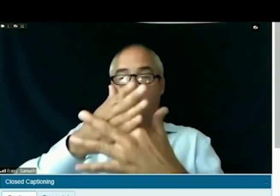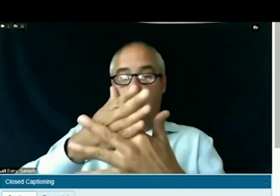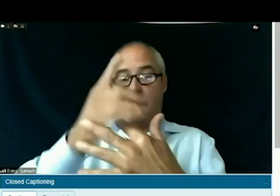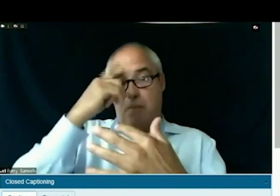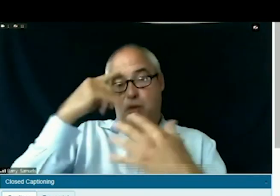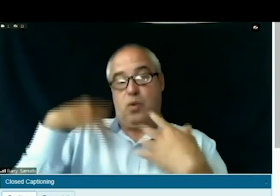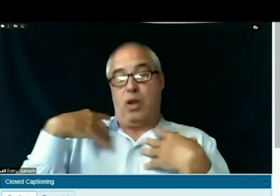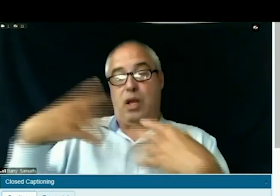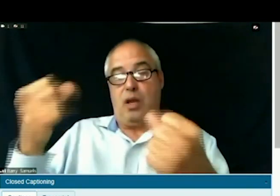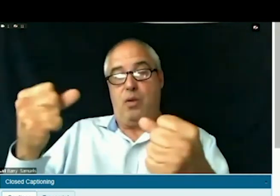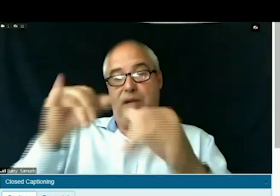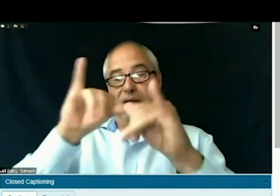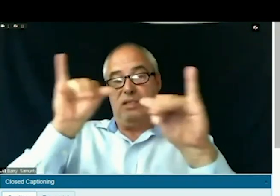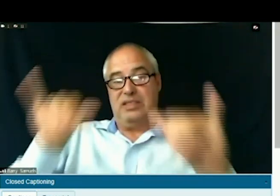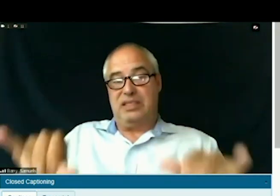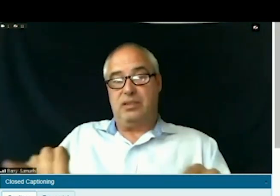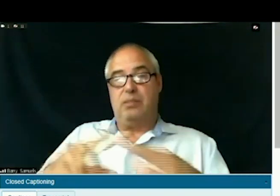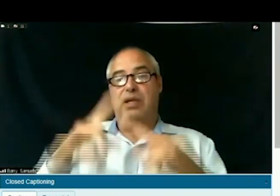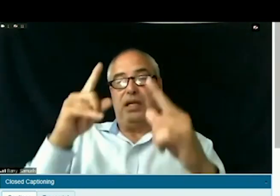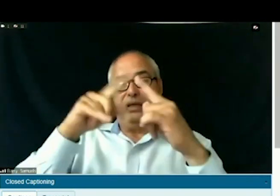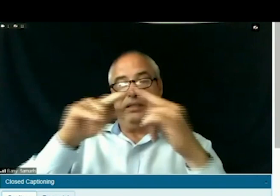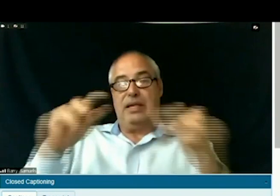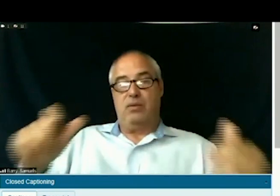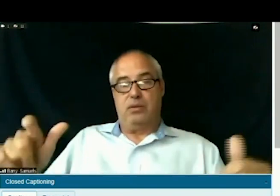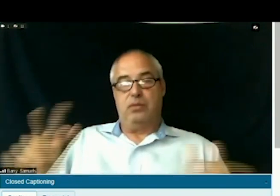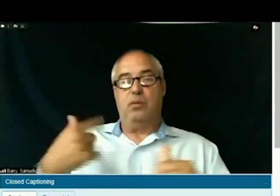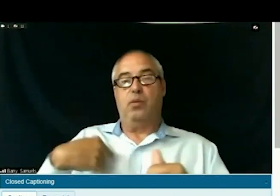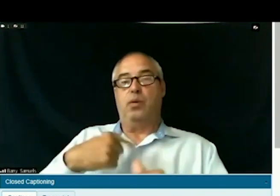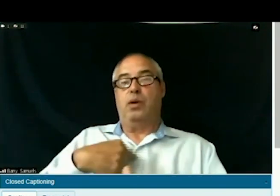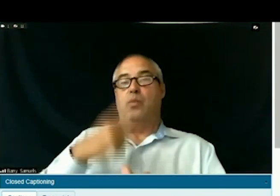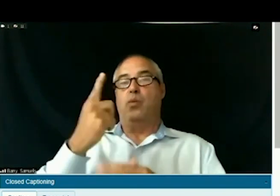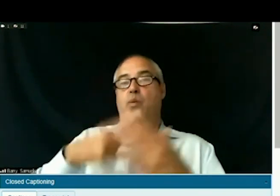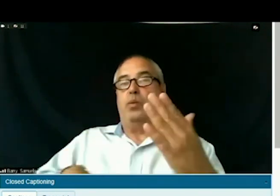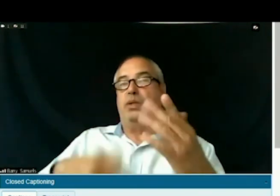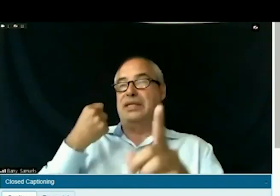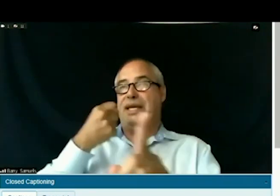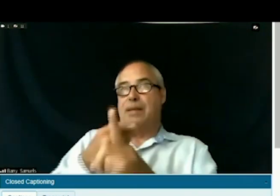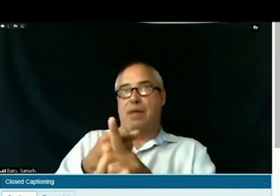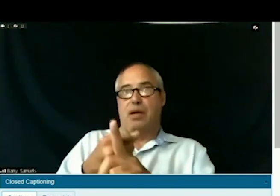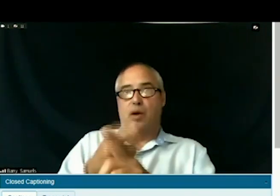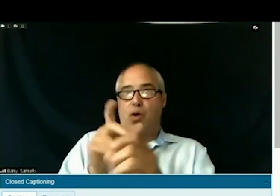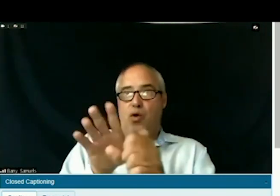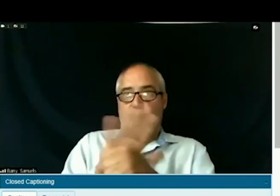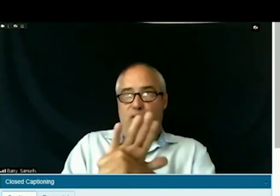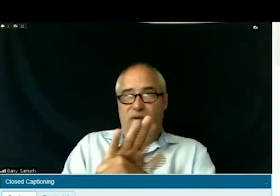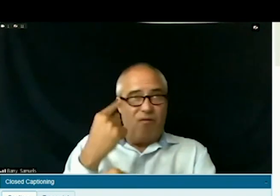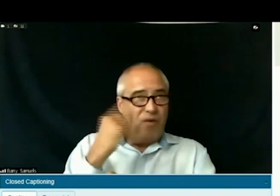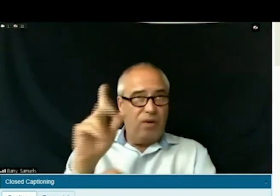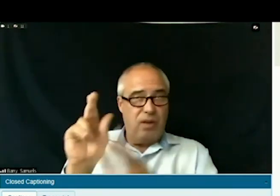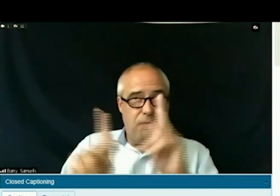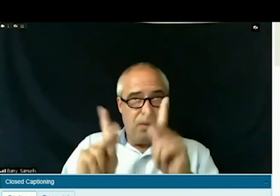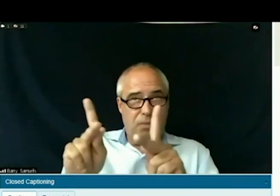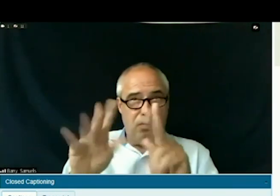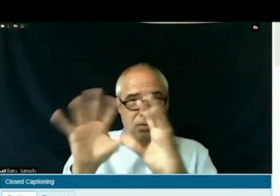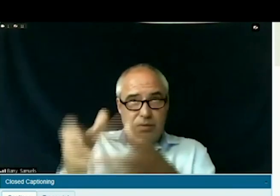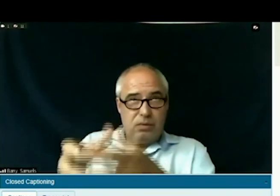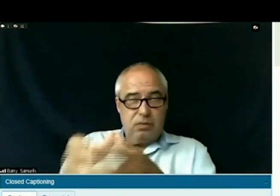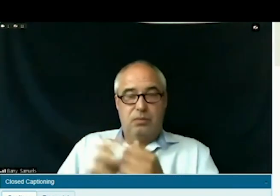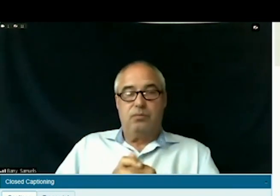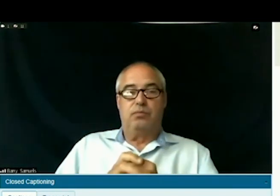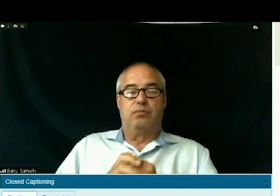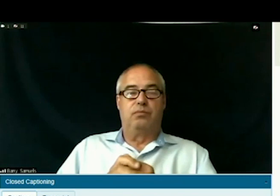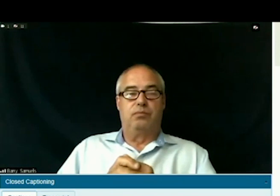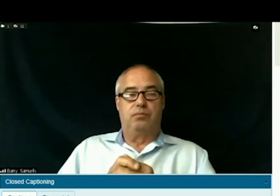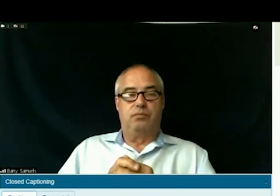system, et cetera, that what was the impact of COVID for this particular population?